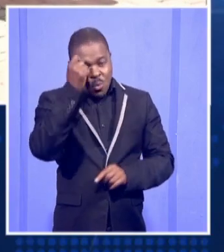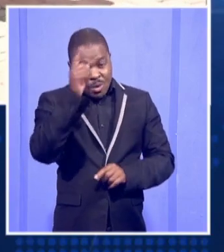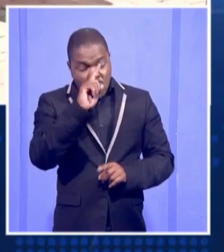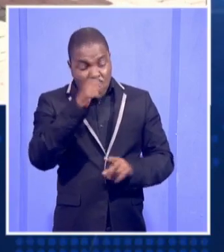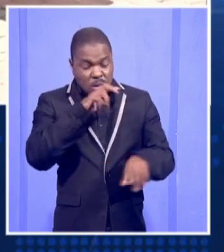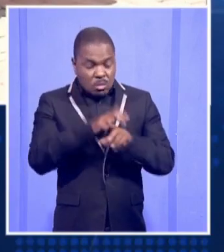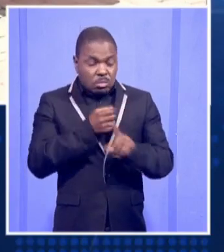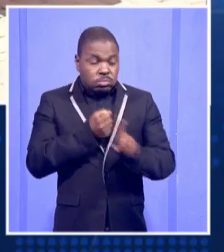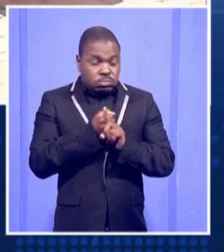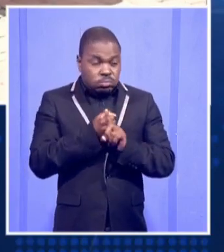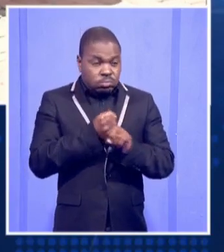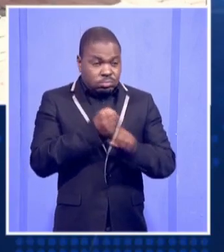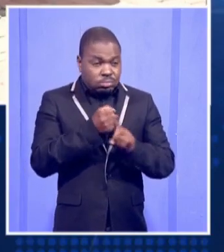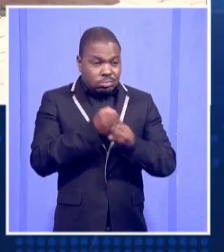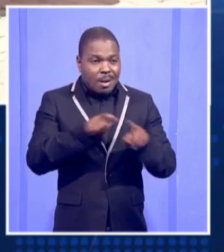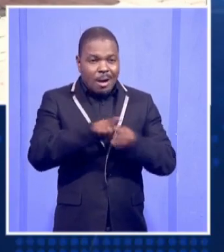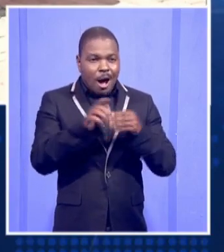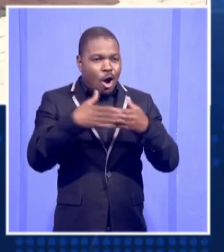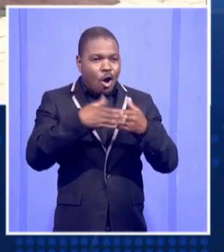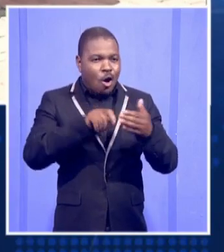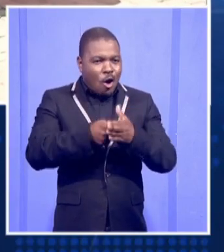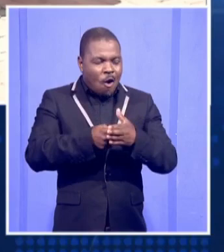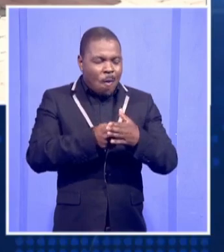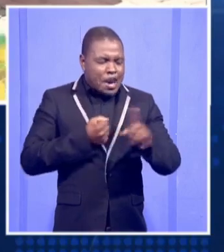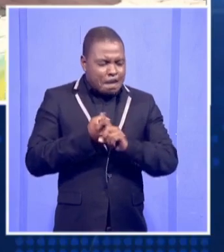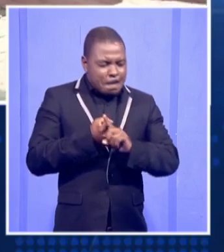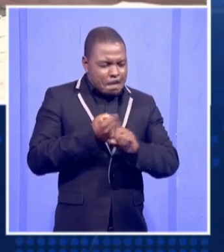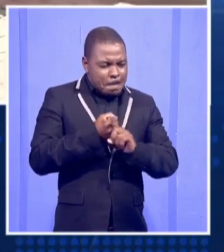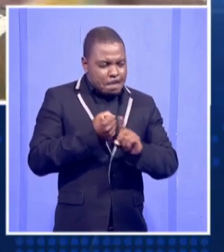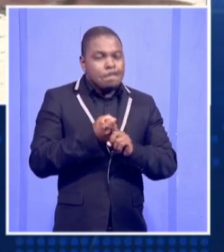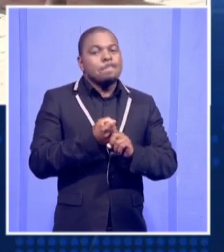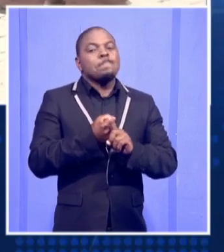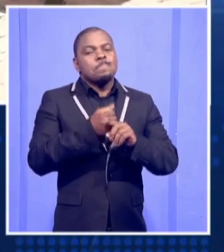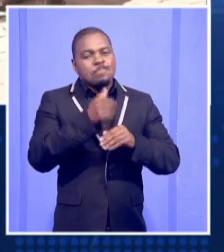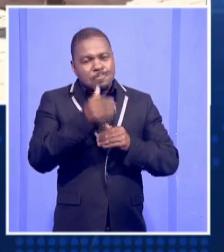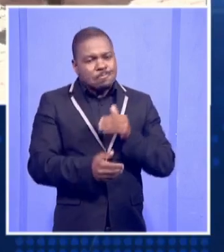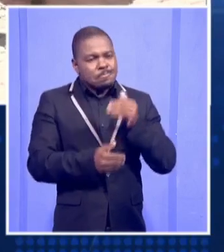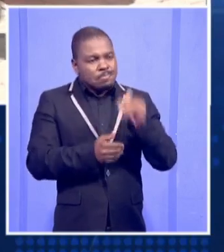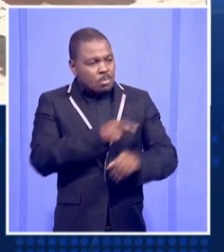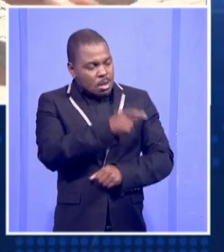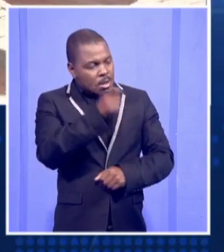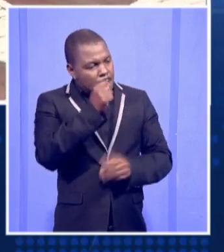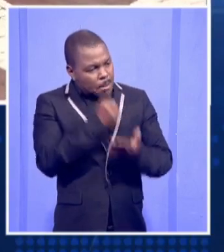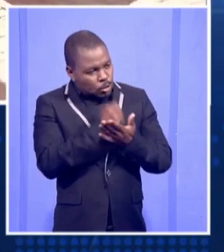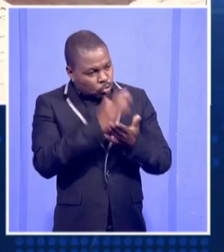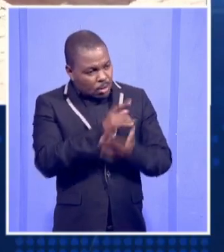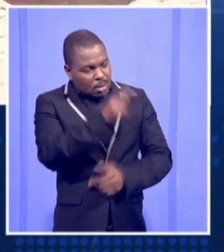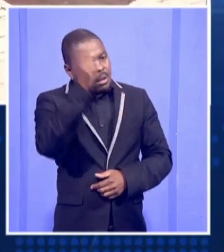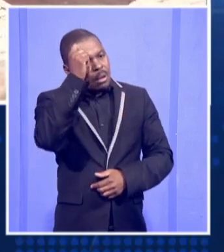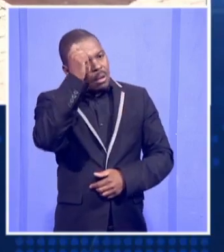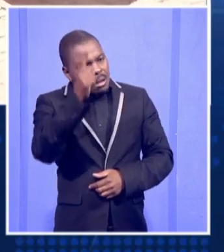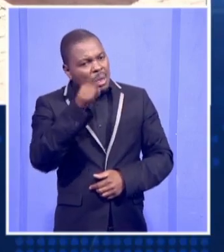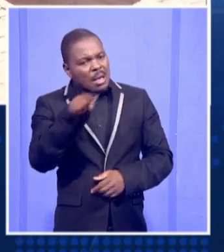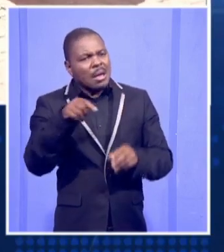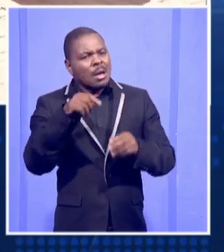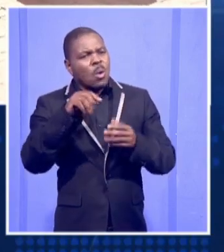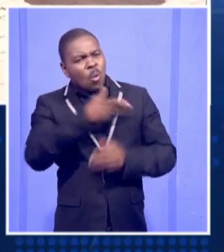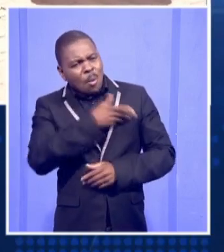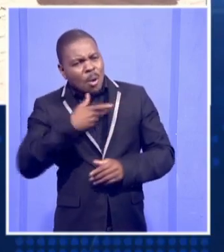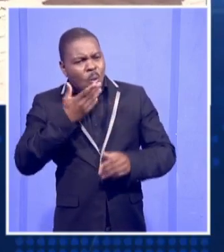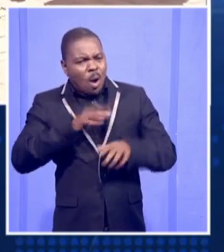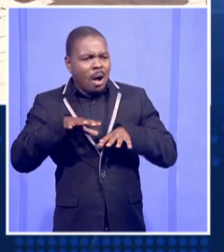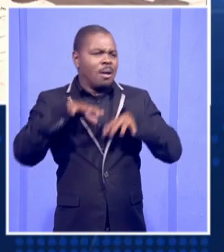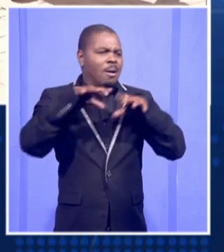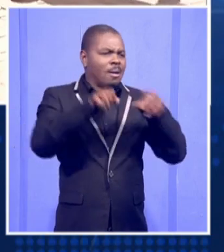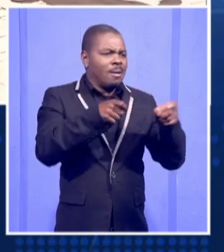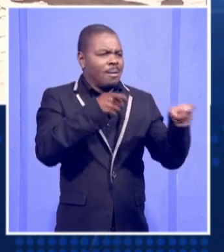The doors are locked, we've got to kick them, but as we kick them, we've got to nudge and make them understand that it's not about women trying to take over power,